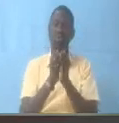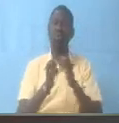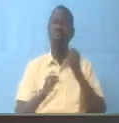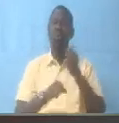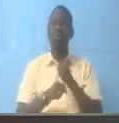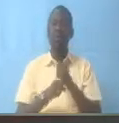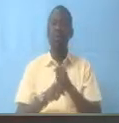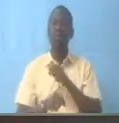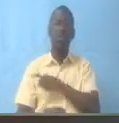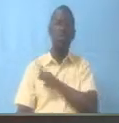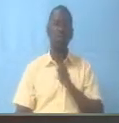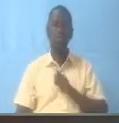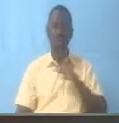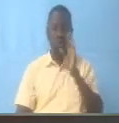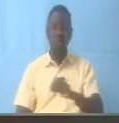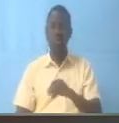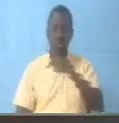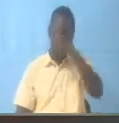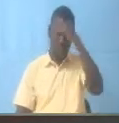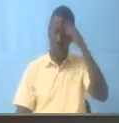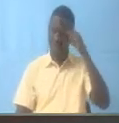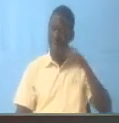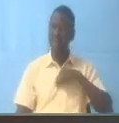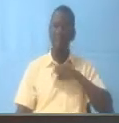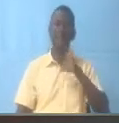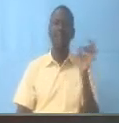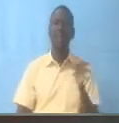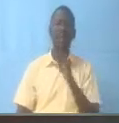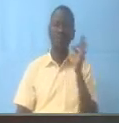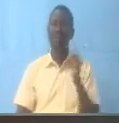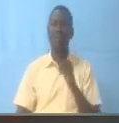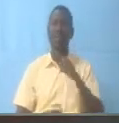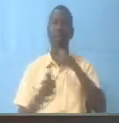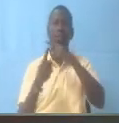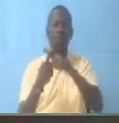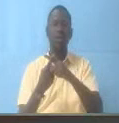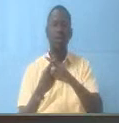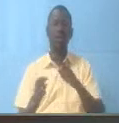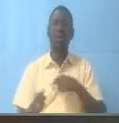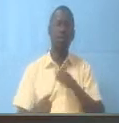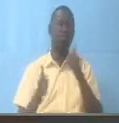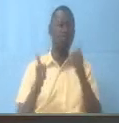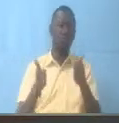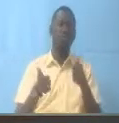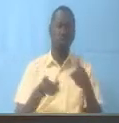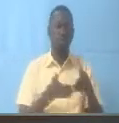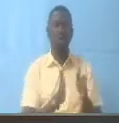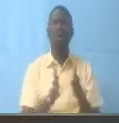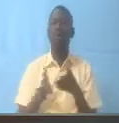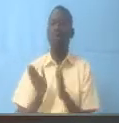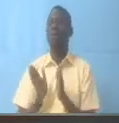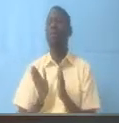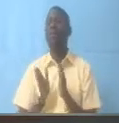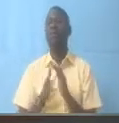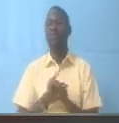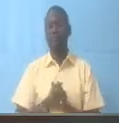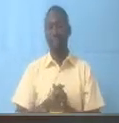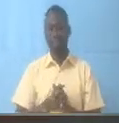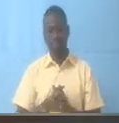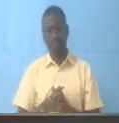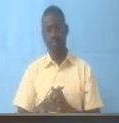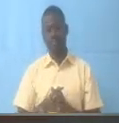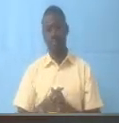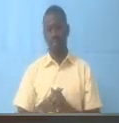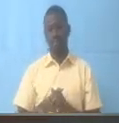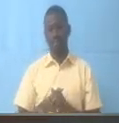our job in a very positive and productive manner. dañ daan teewal nag ñi nga xam ne ni ñooy ni des si réew mi